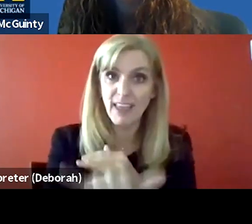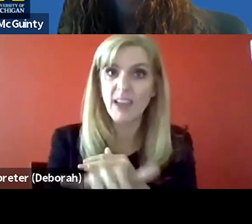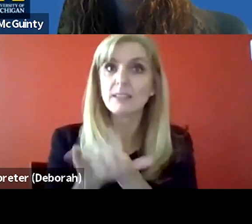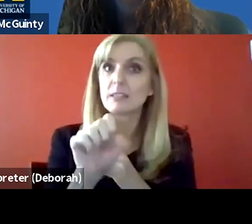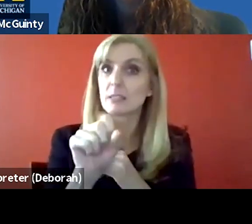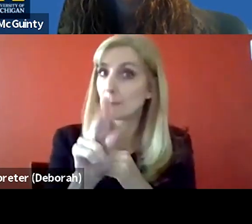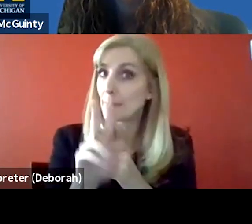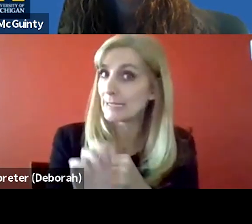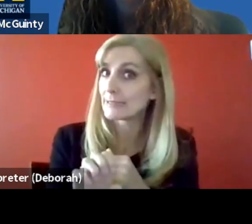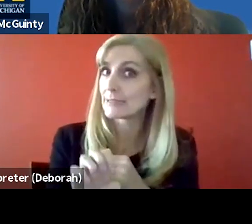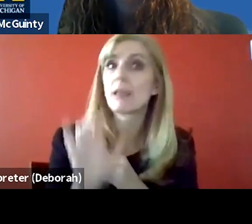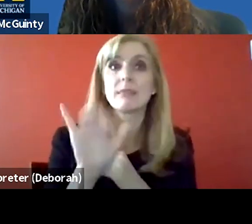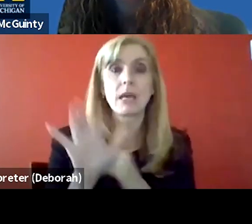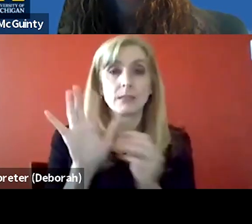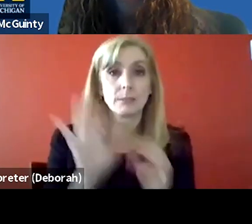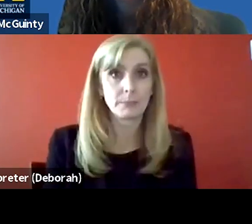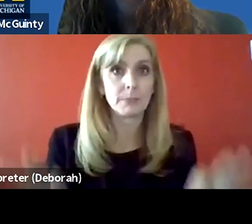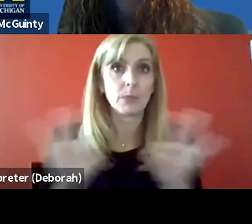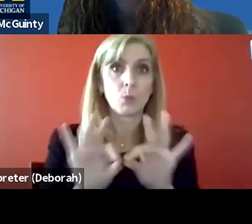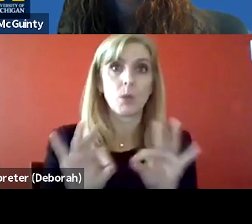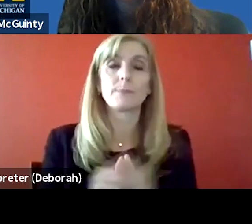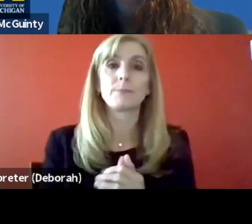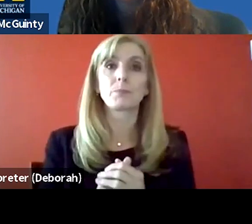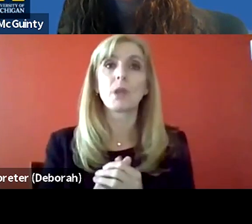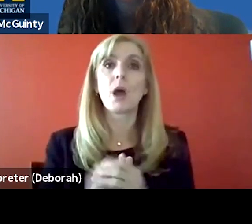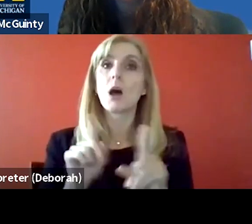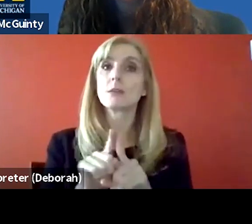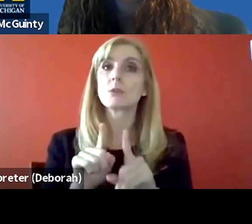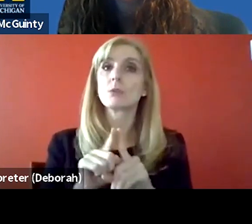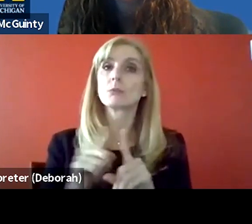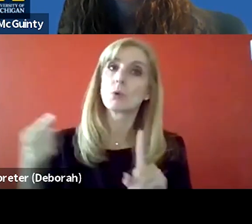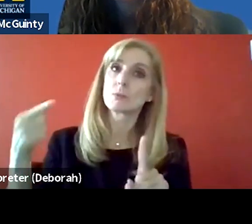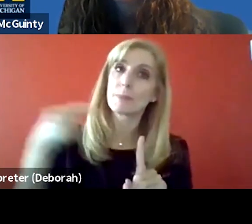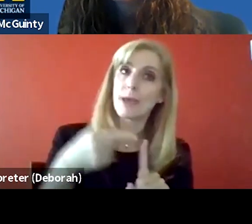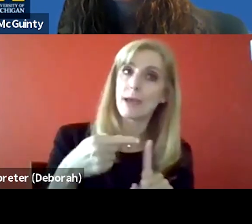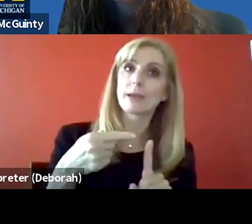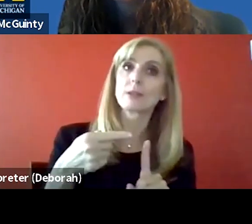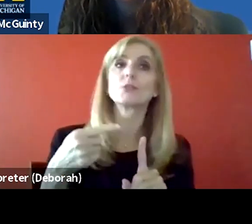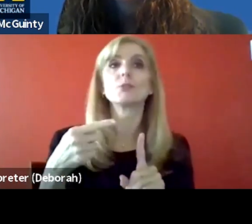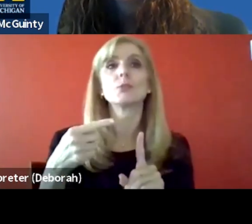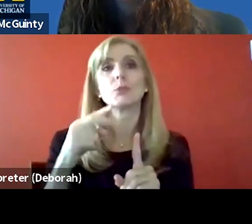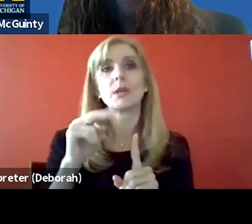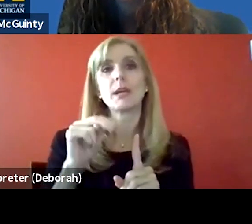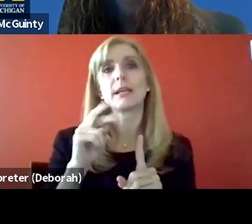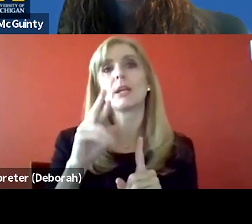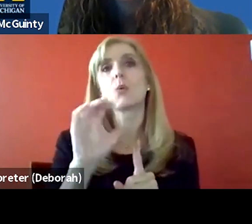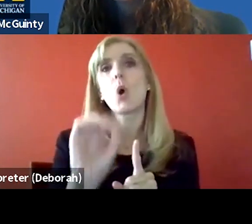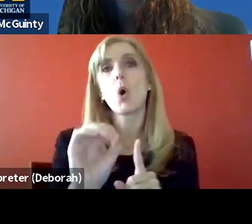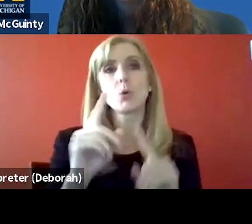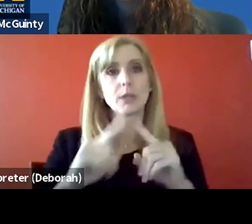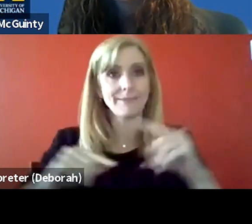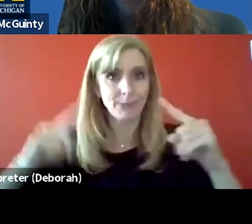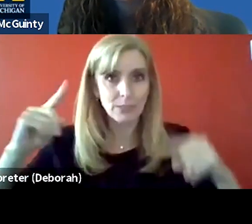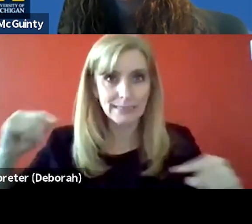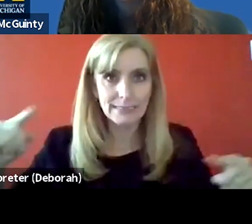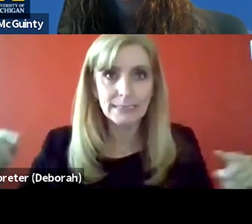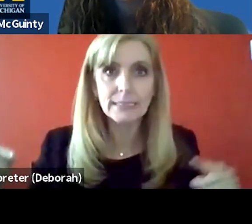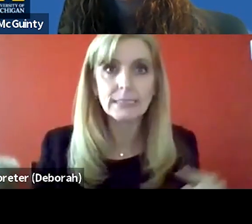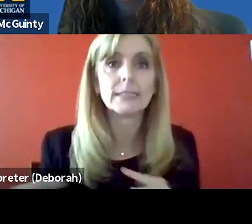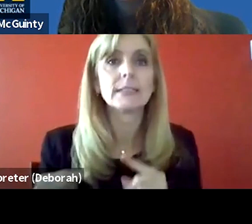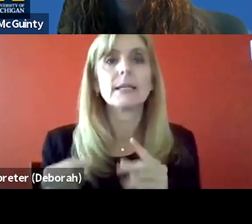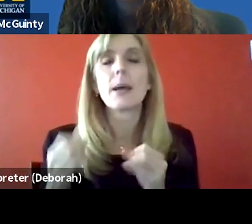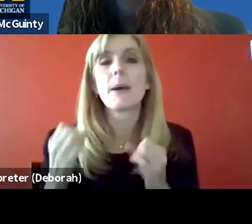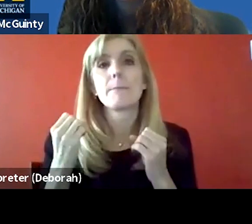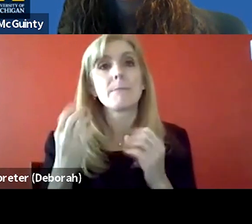And then this also, I think, connects back to the questions about neurodiversity, because a lot of